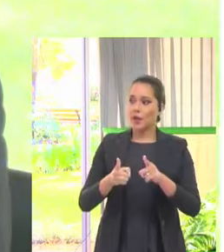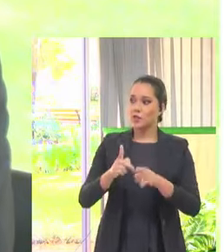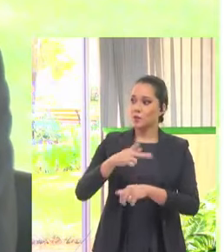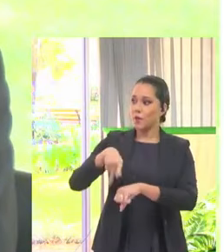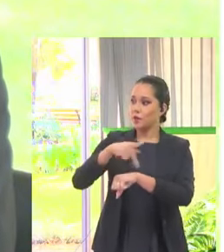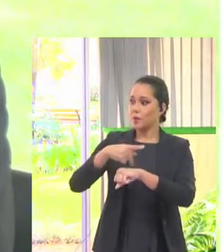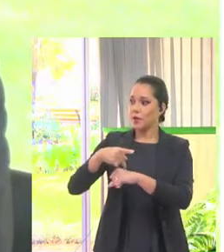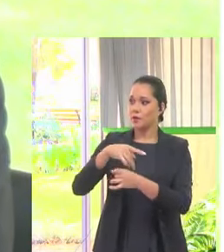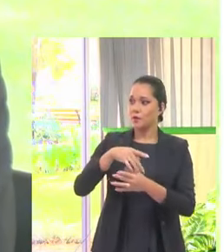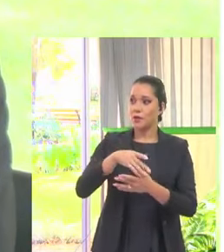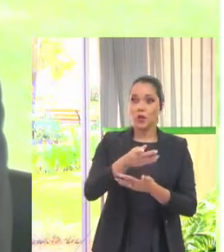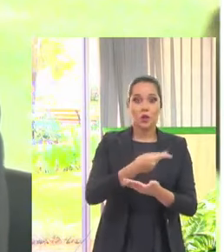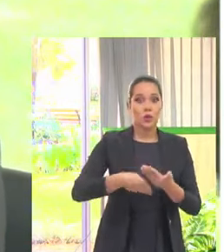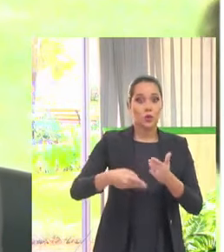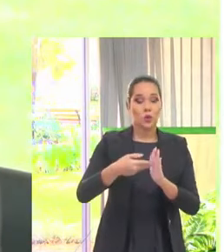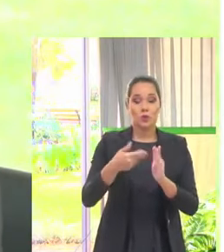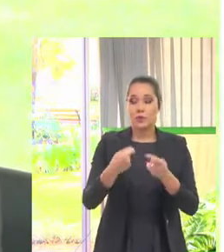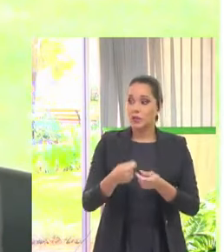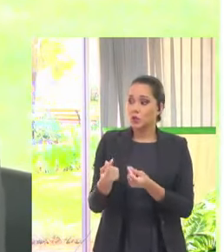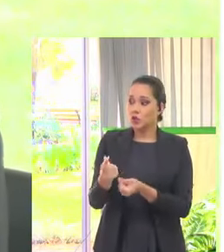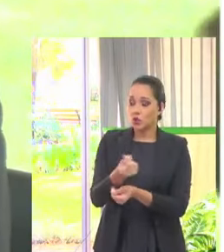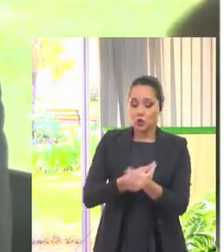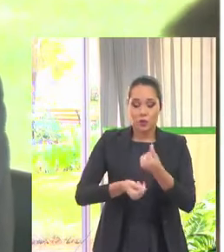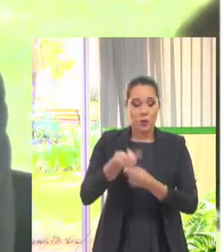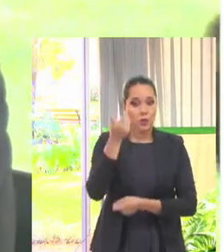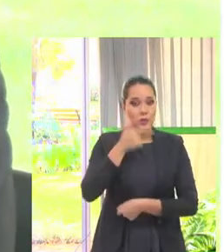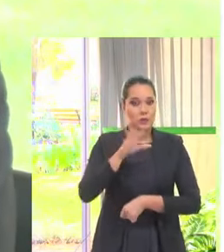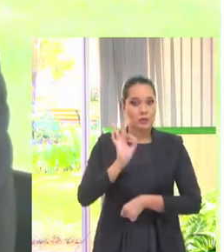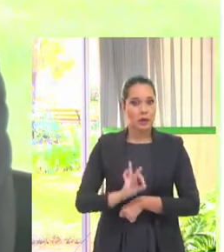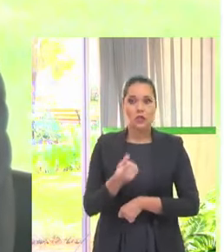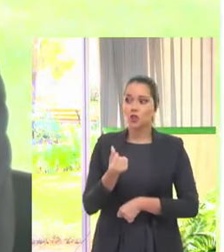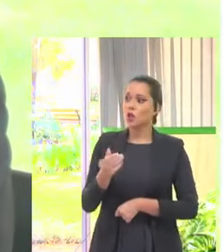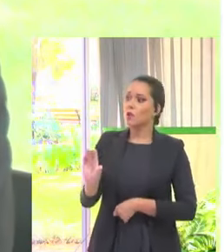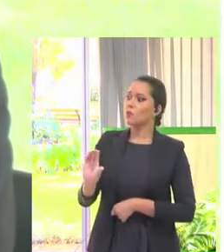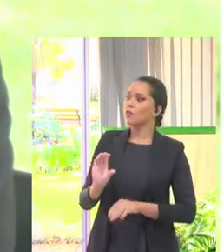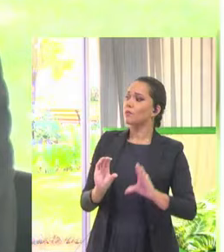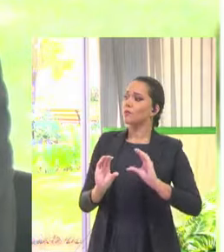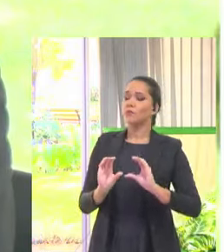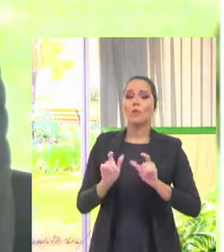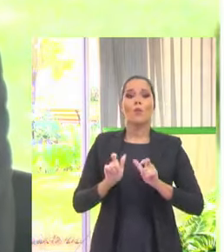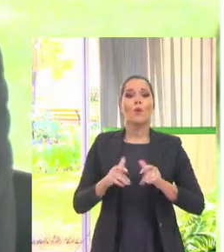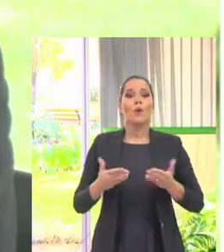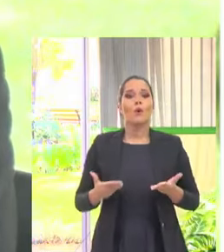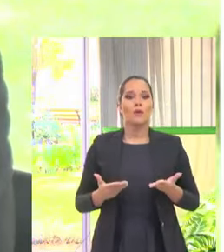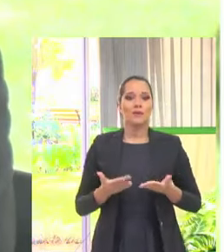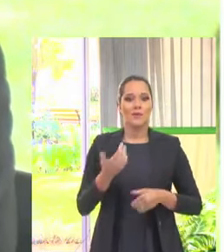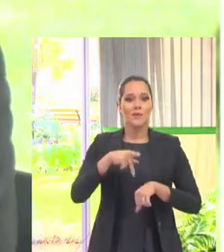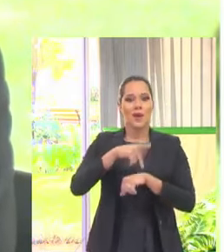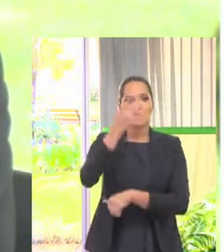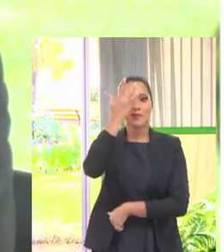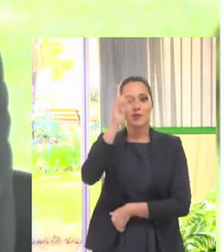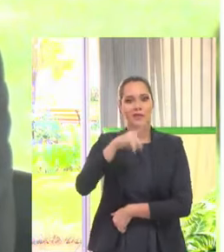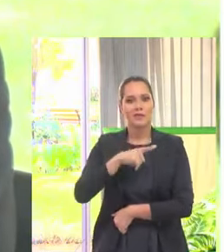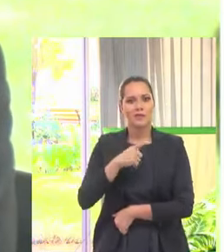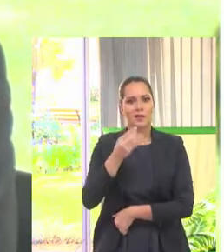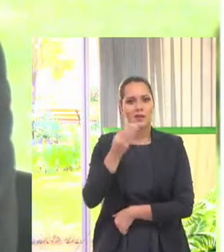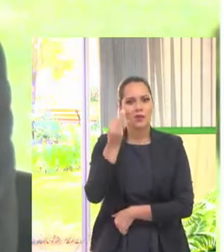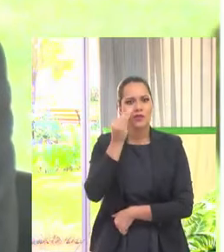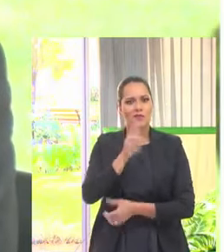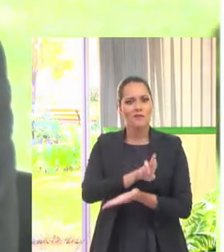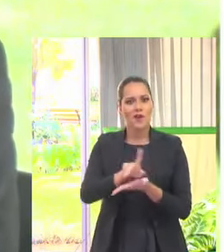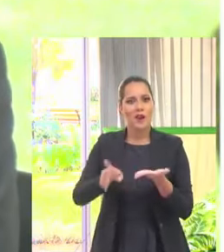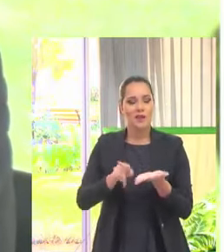to make this work. And that money has to come from somewhere. In India, we've tried different kinds of approaches, a lot